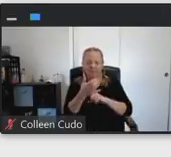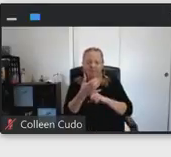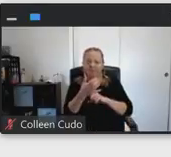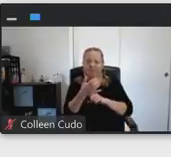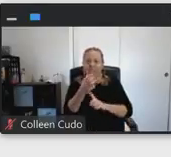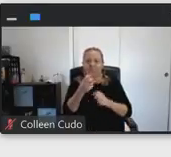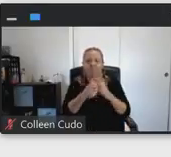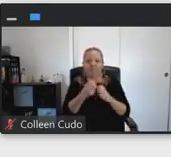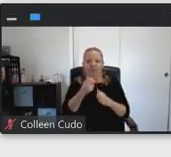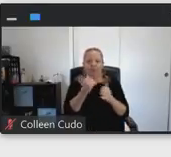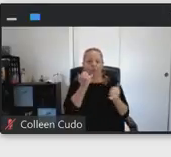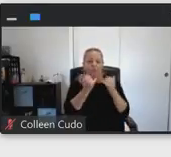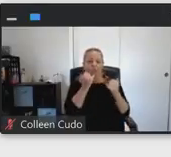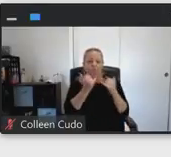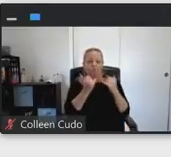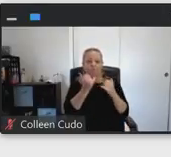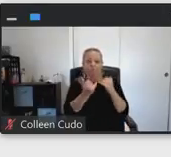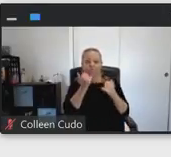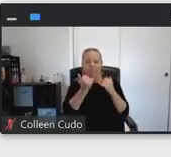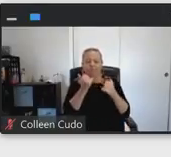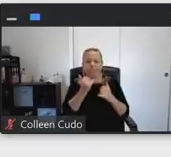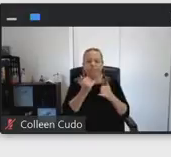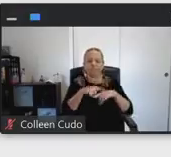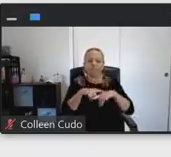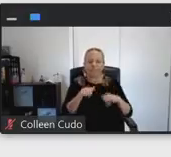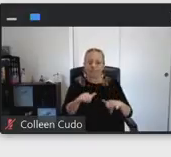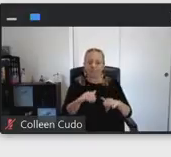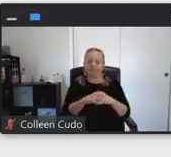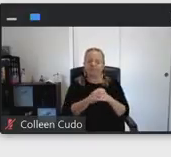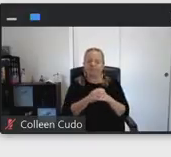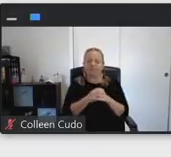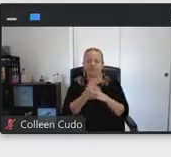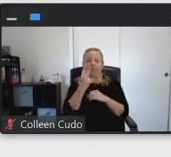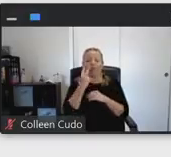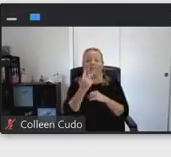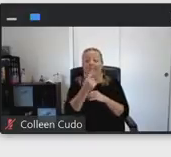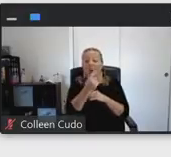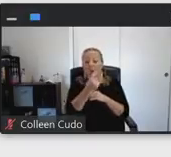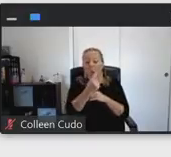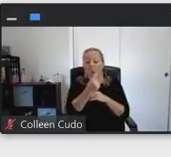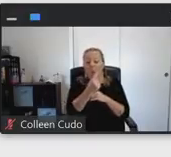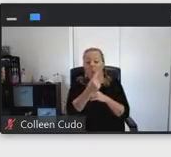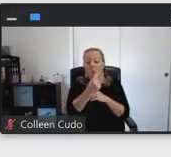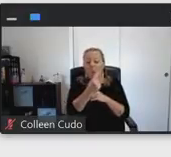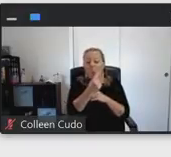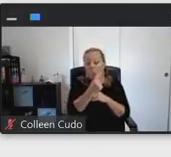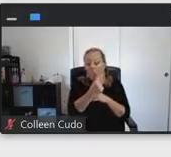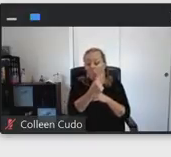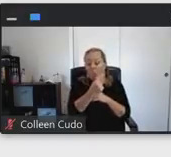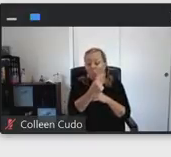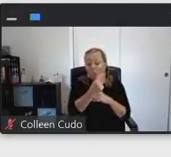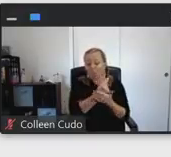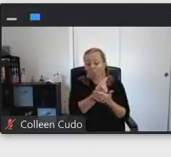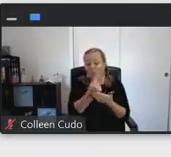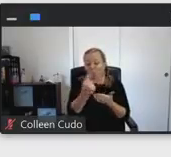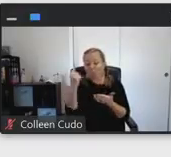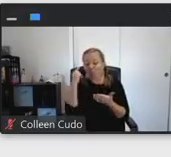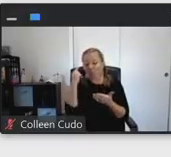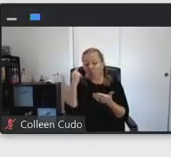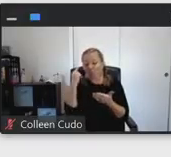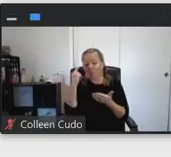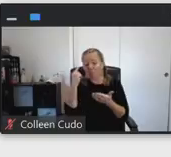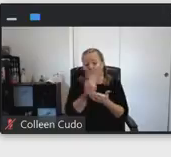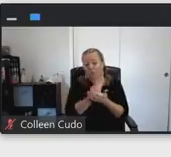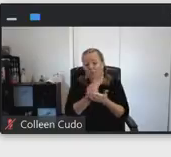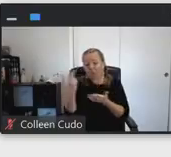of them reached at the same time. You'll see that about 1.5 to 2 weeks ago, we started taking our own cases back. So the